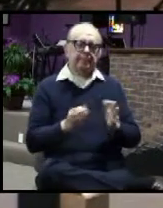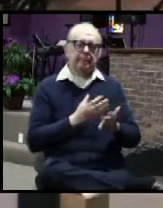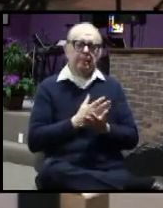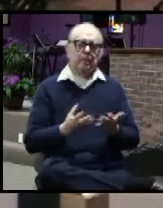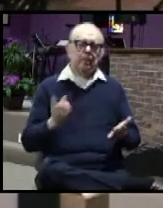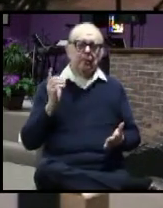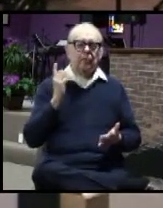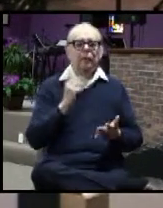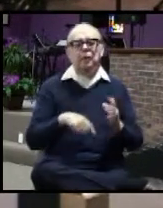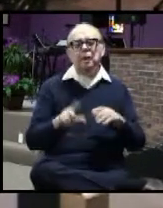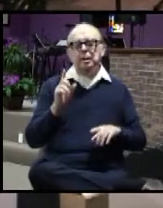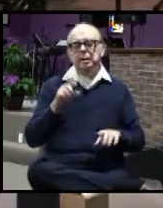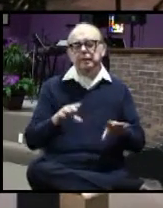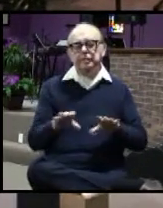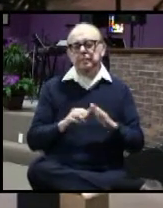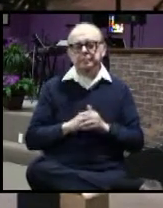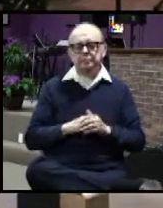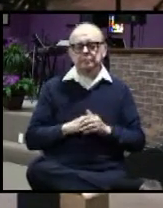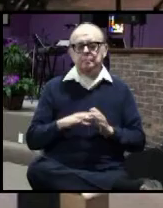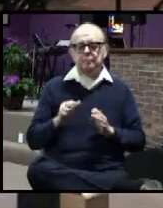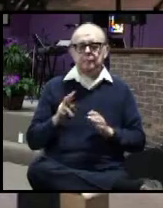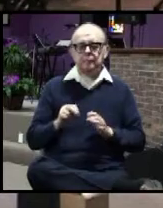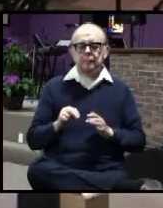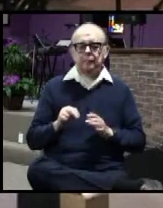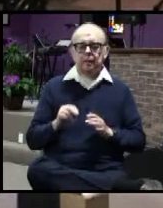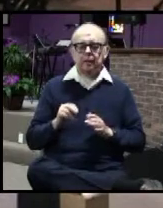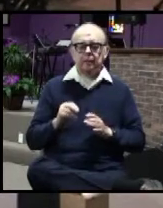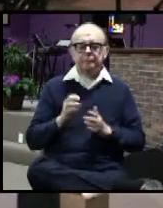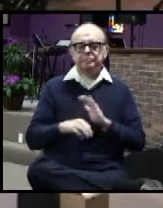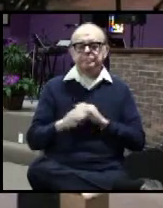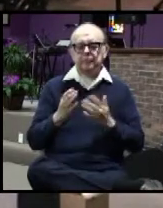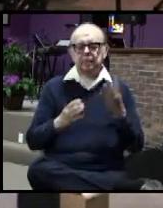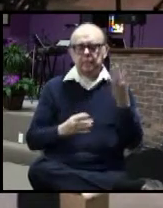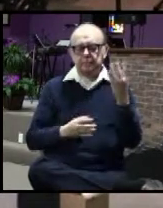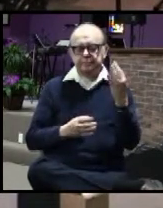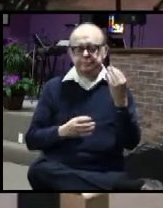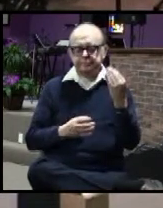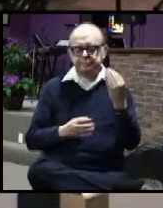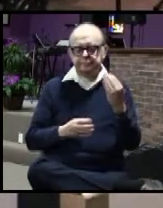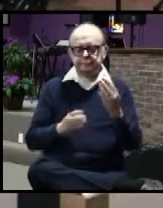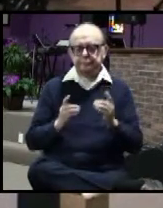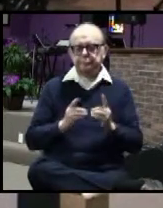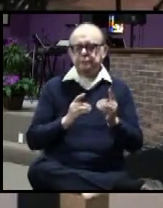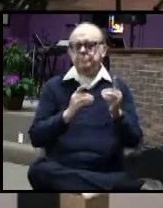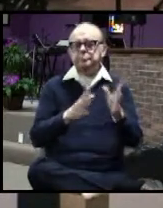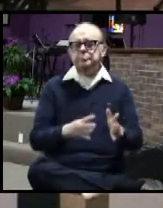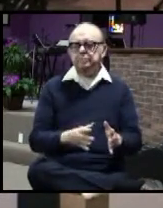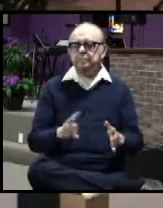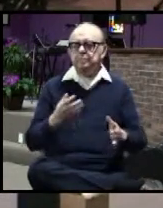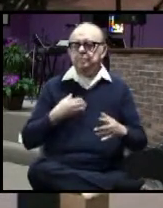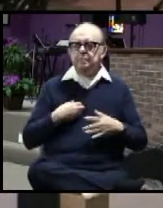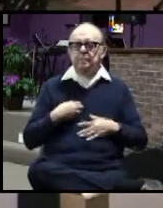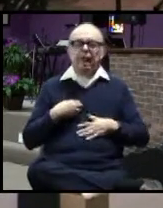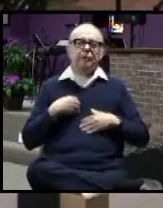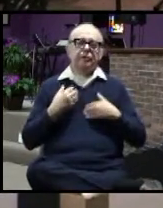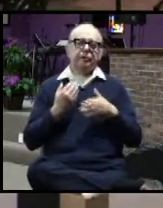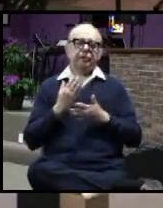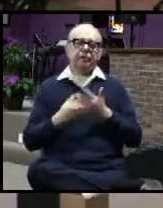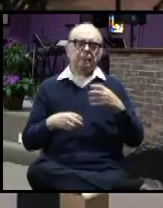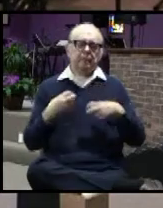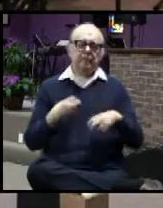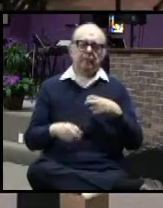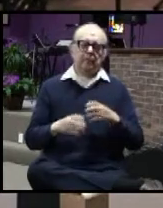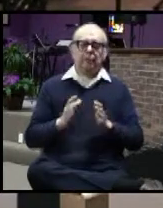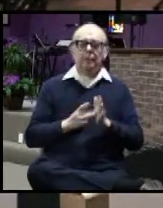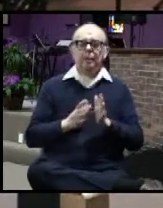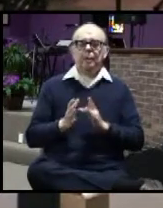do. In John chapter 14, when the disciples are having some issues and Jesus begins to